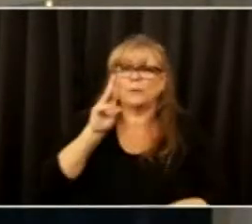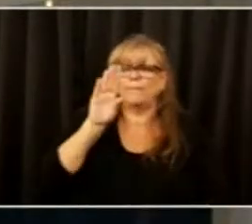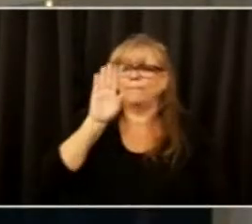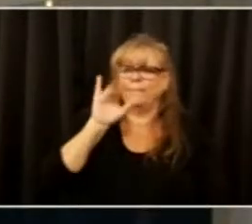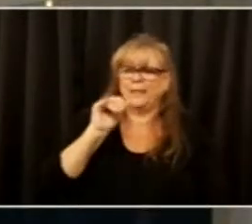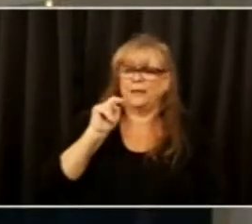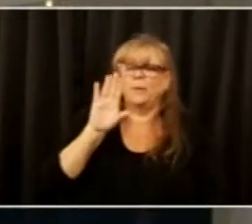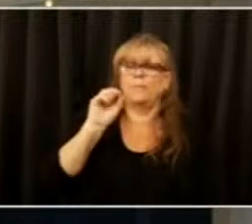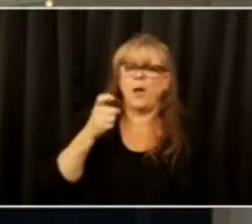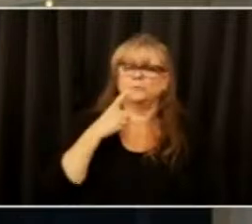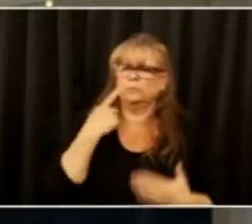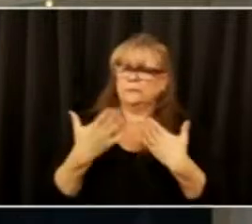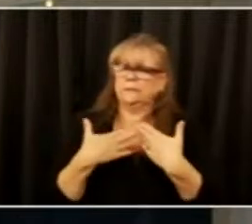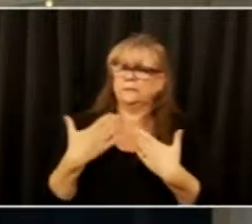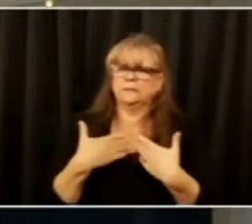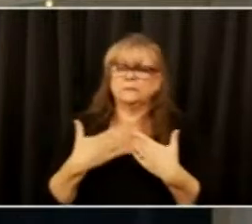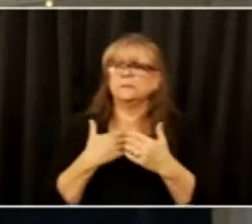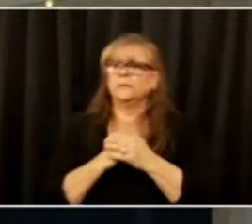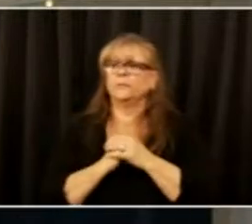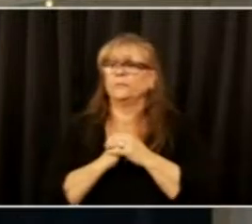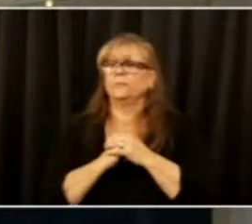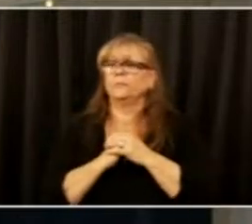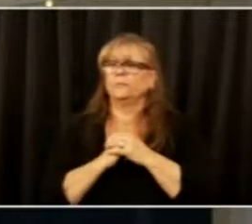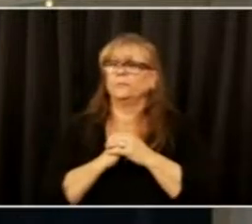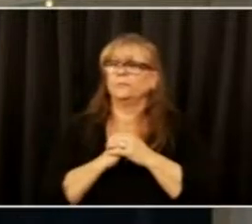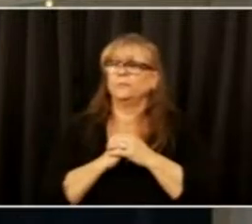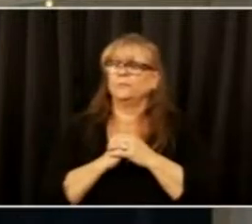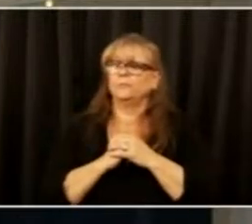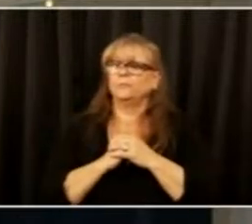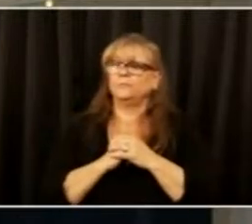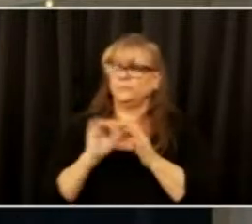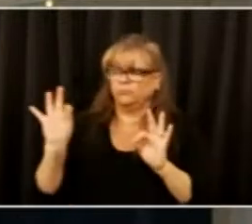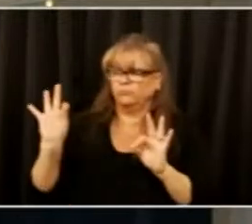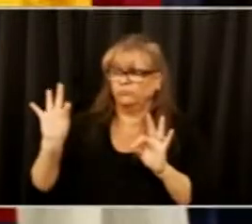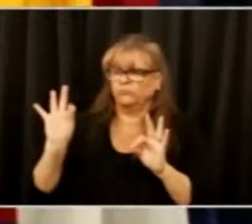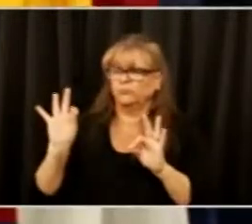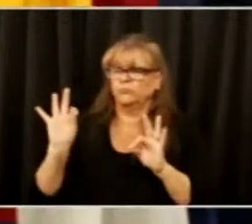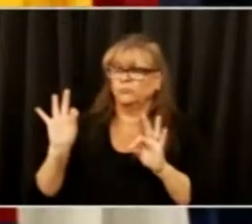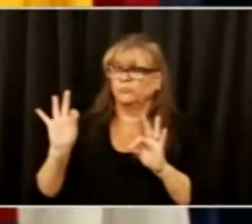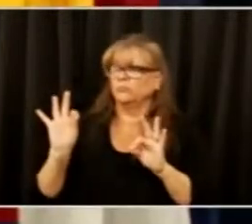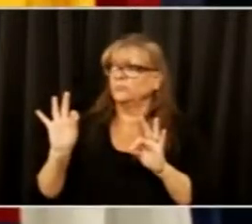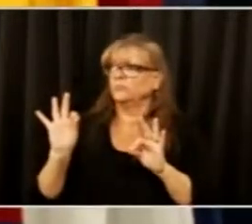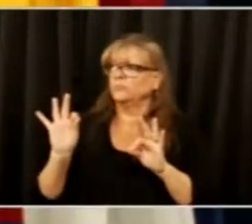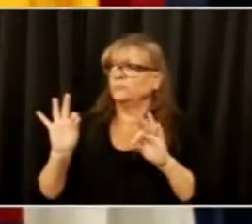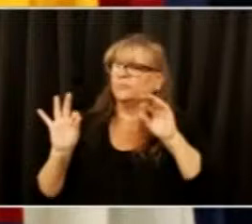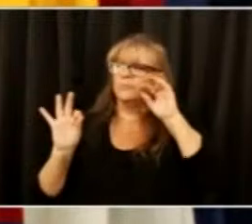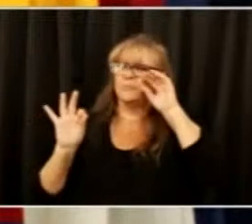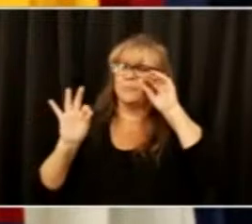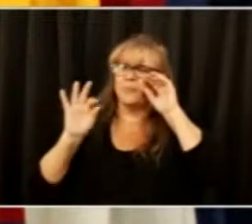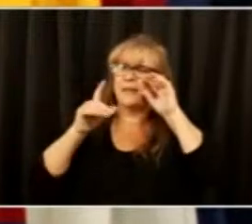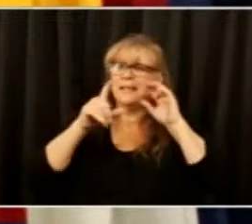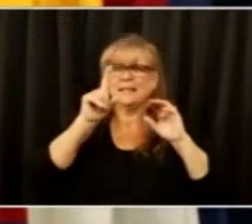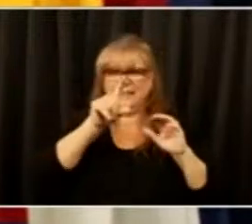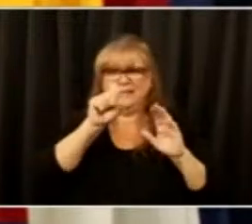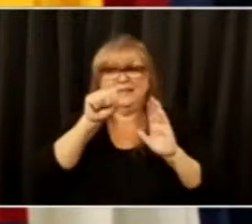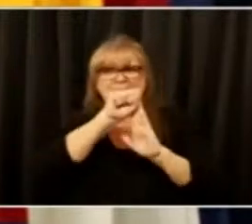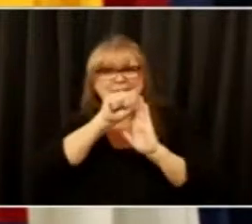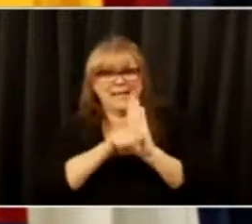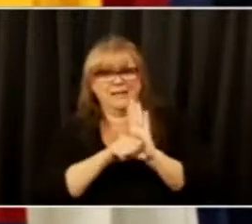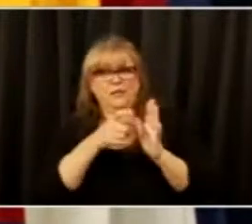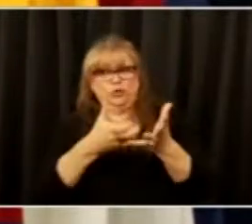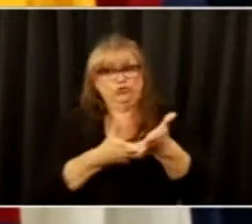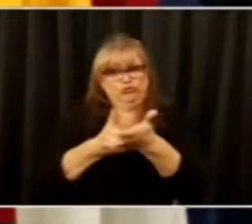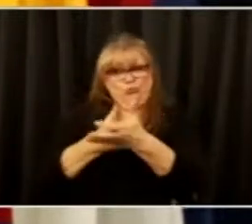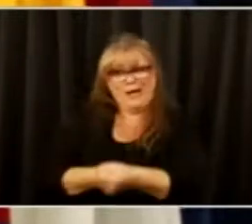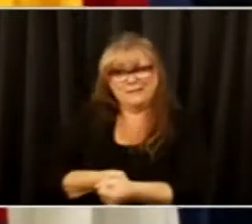Did that answer your question? A little bit. I guess I was more so asking, like, does the state continue to trust Binax? Sure. Yeah. No. It's.